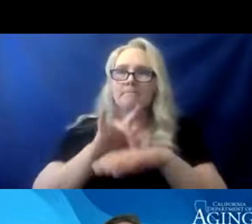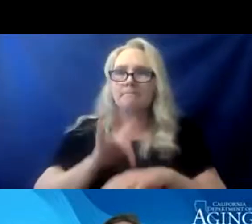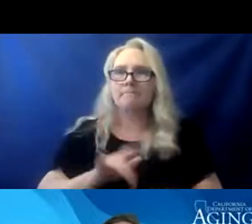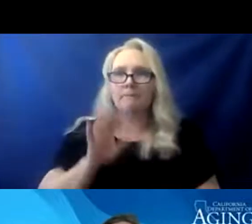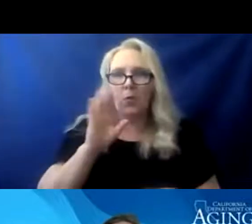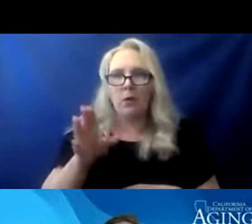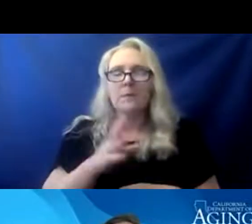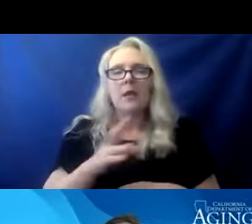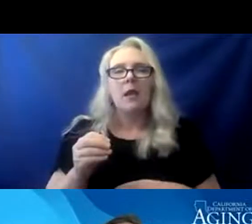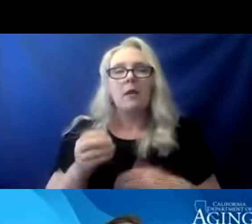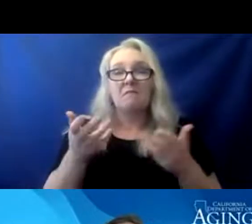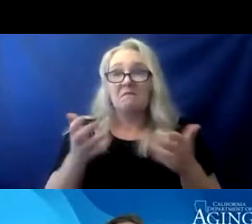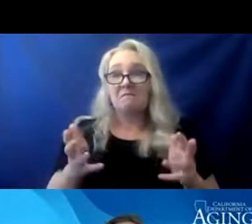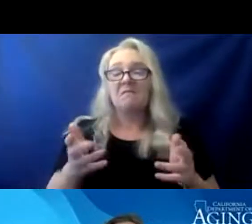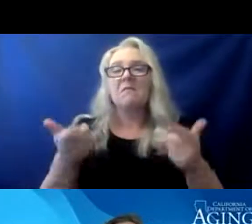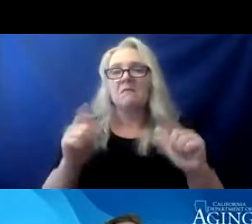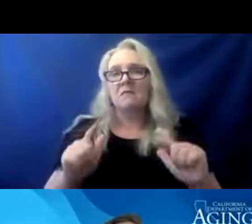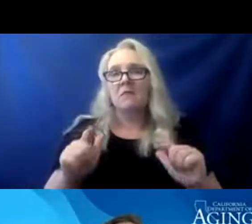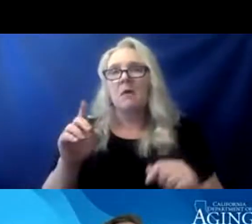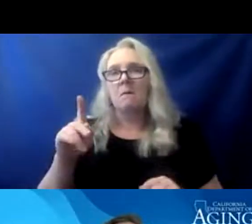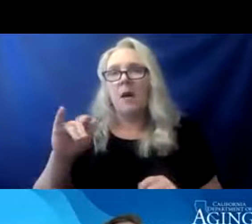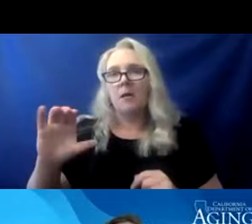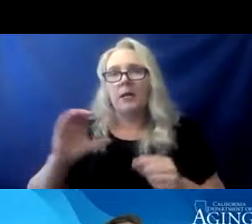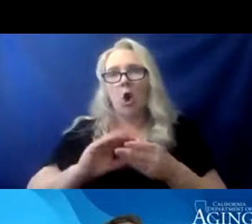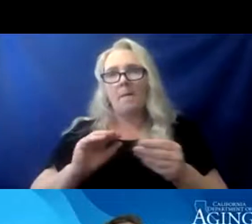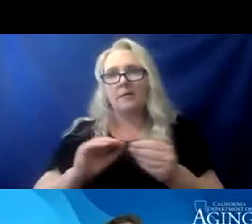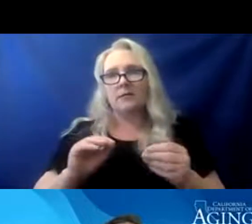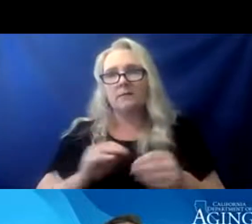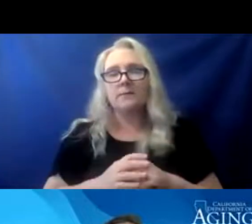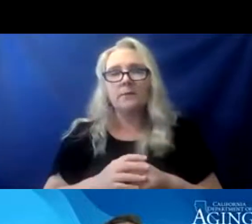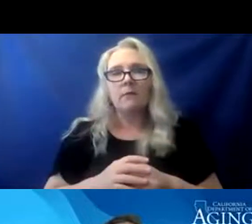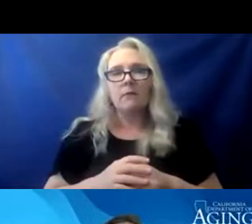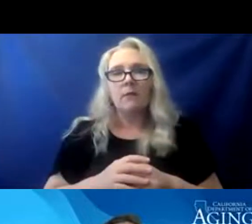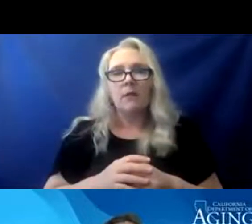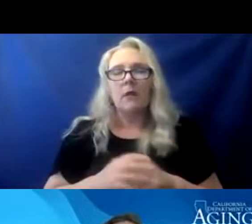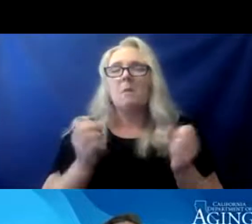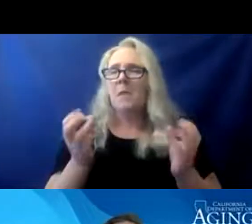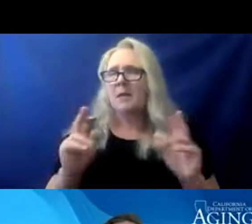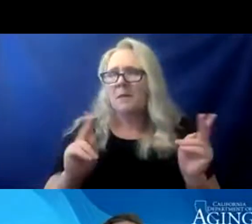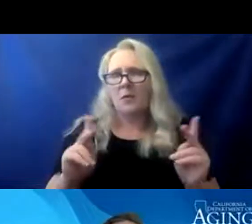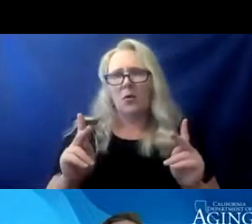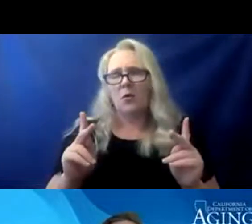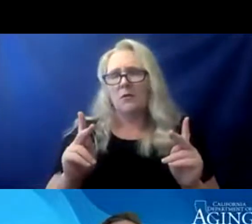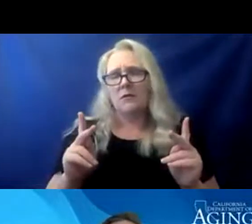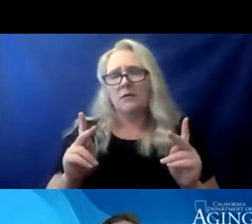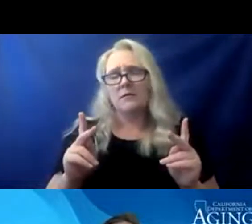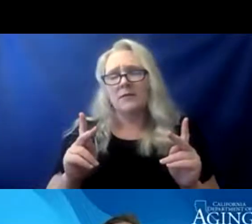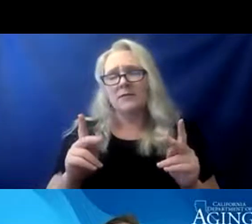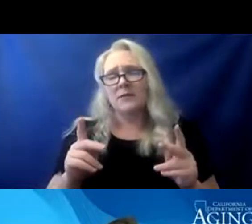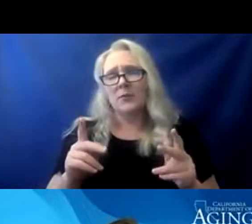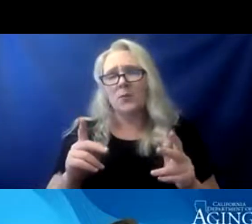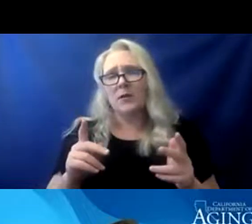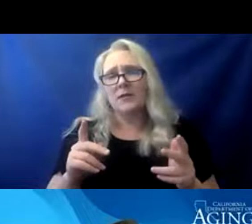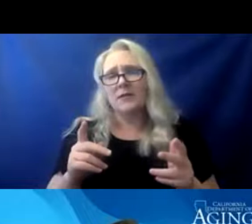public comment. We want to make sure there's public comment throughout the meeting. And then, as many folks have advised, everyone needs a break in the middle of a 3-hour